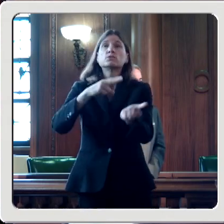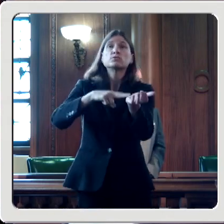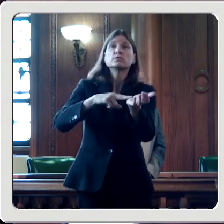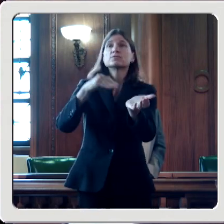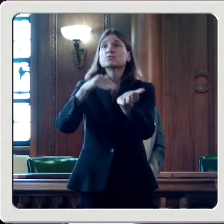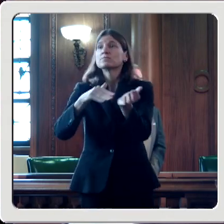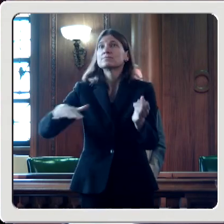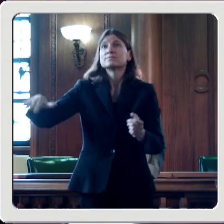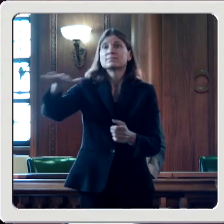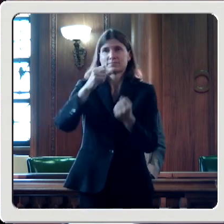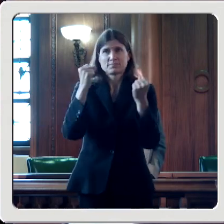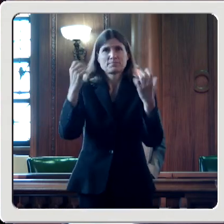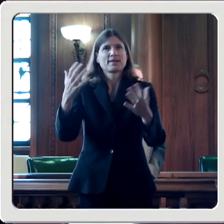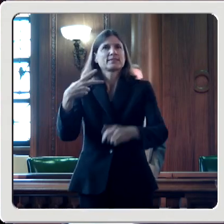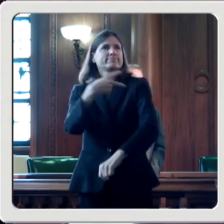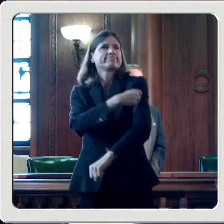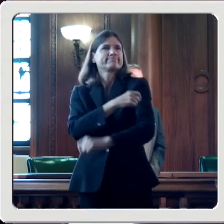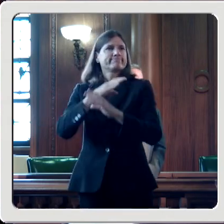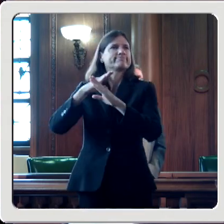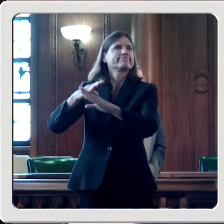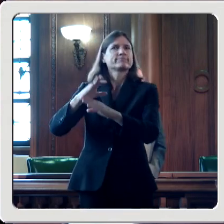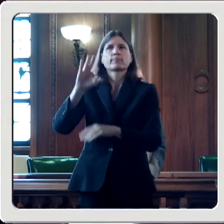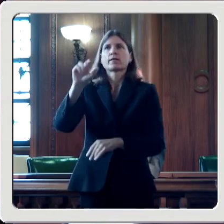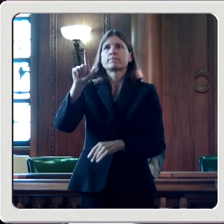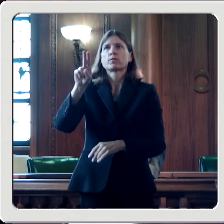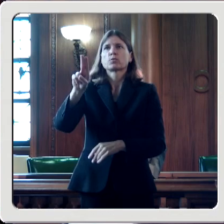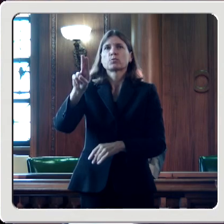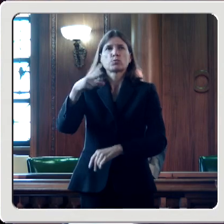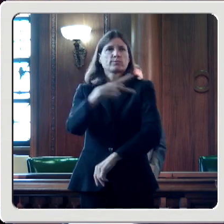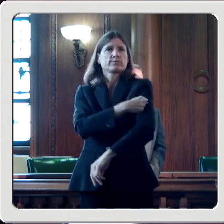effective. It has the added benefit this year